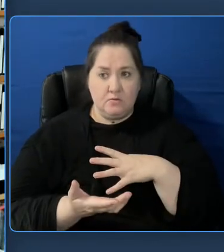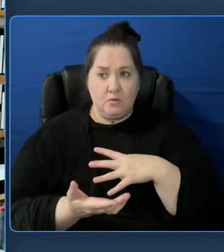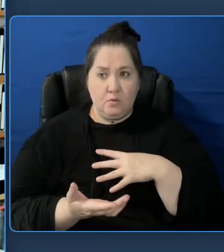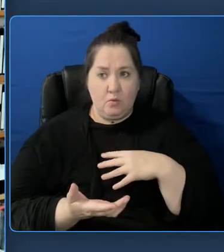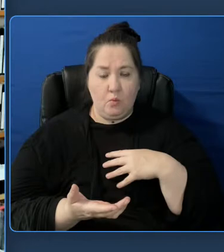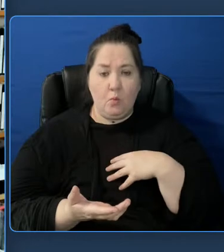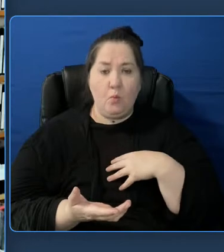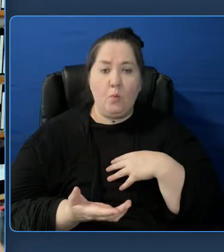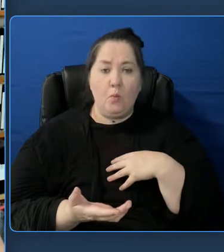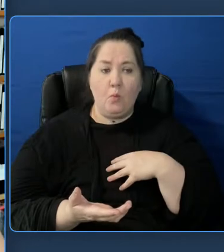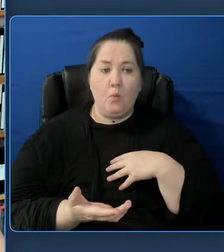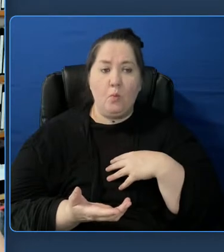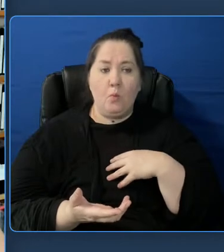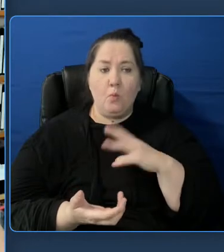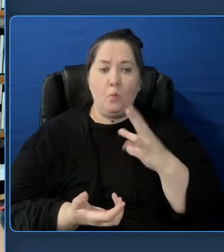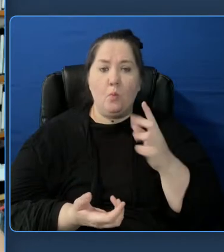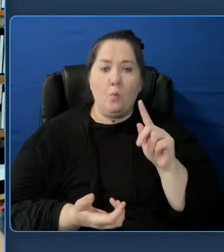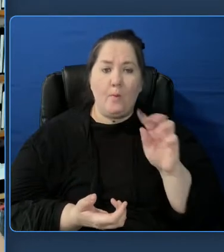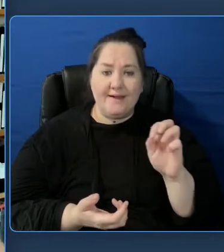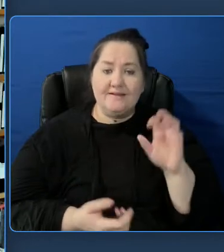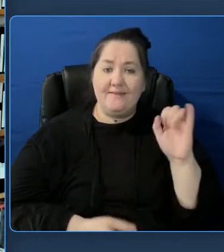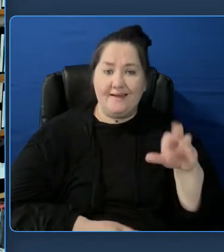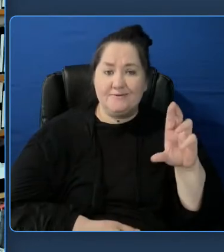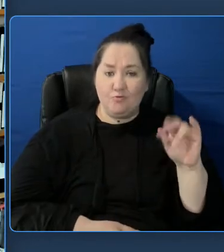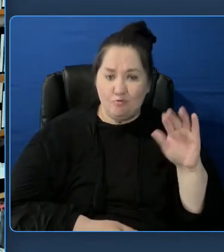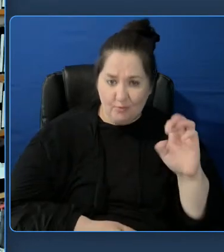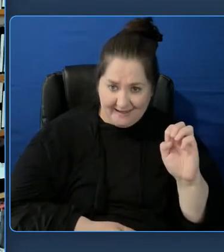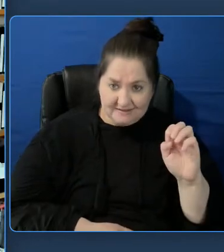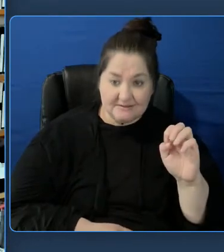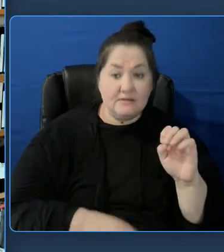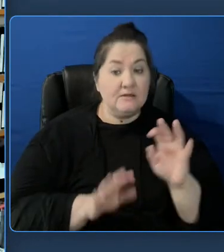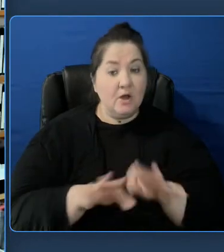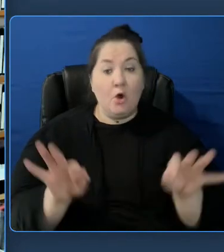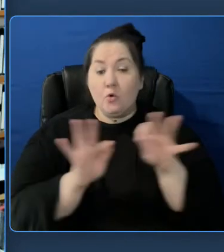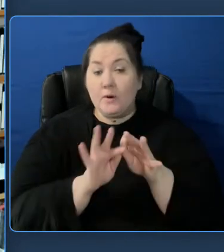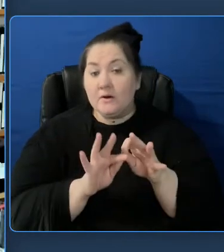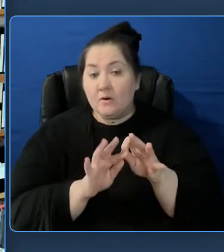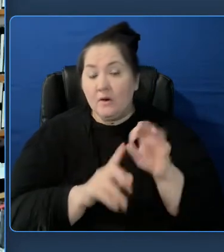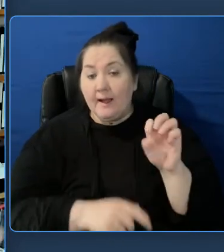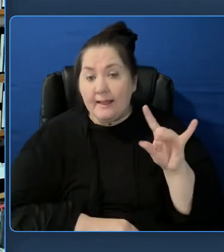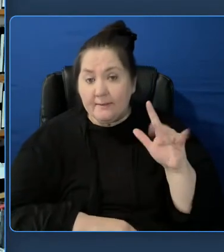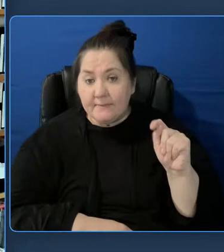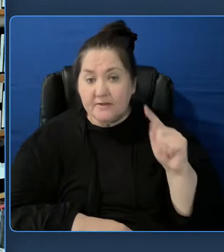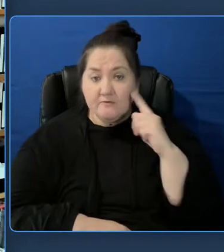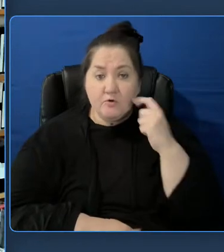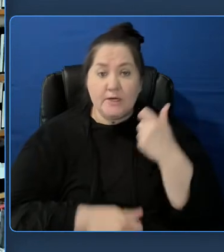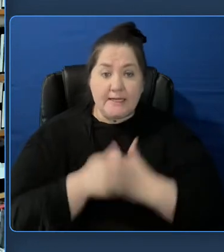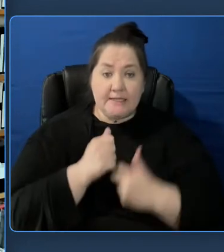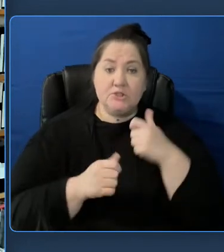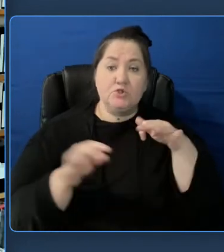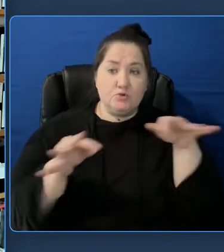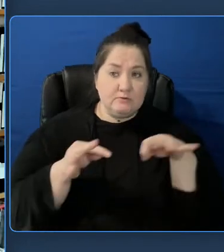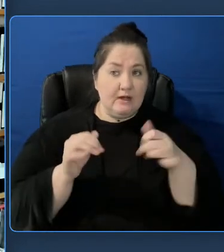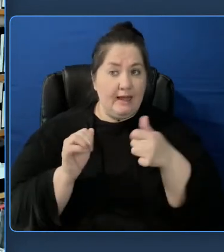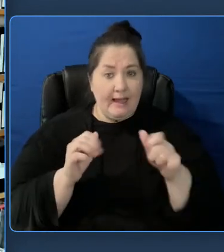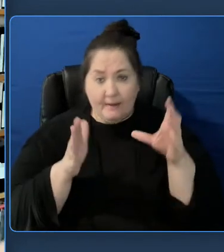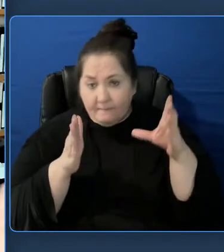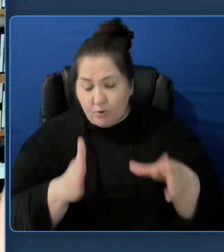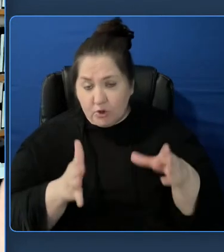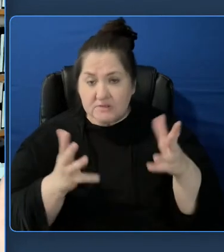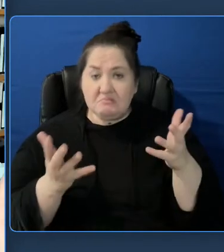white is race, quote unquote. Is that a critical element to every description of any